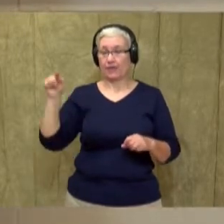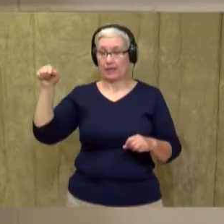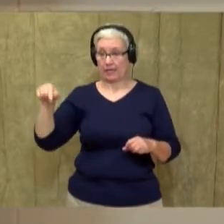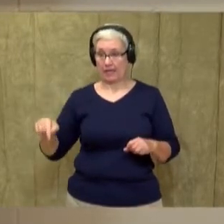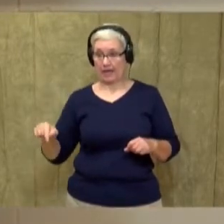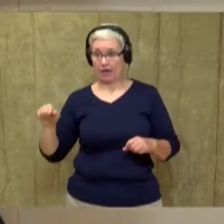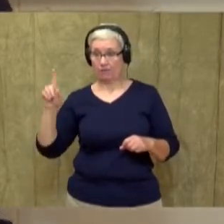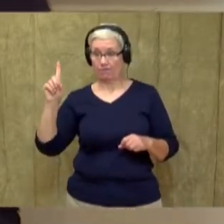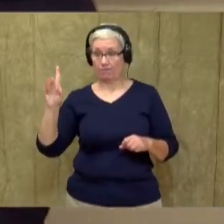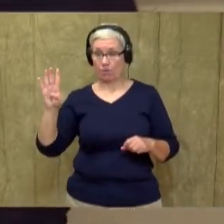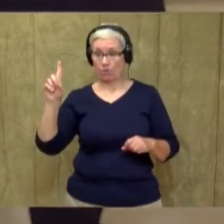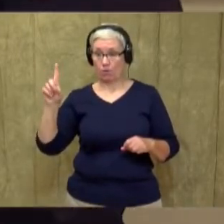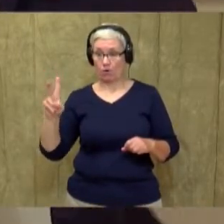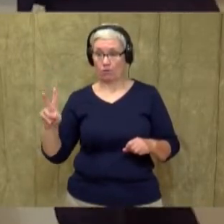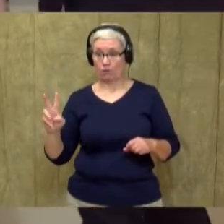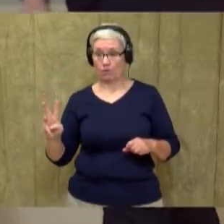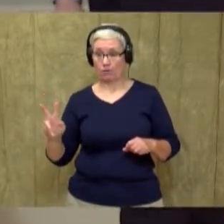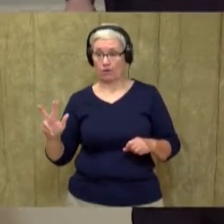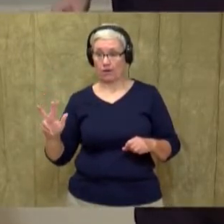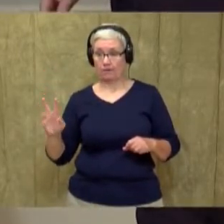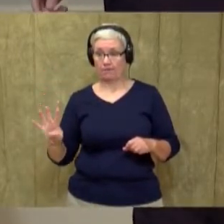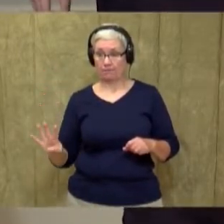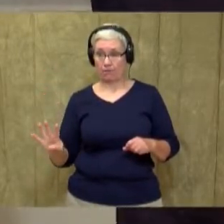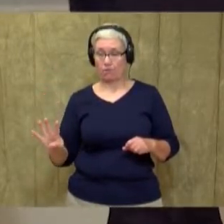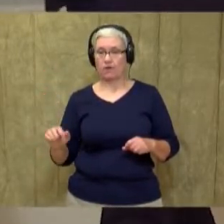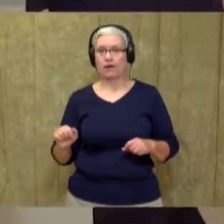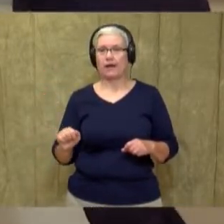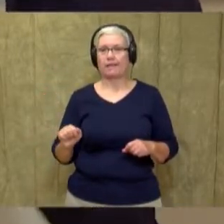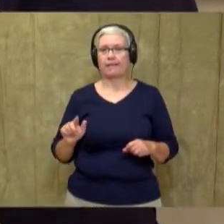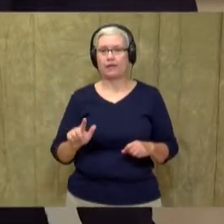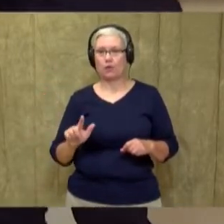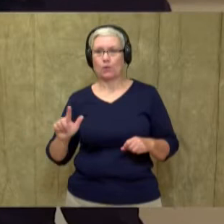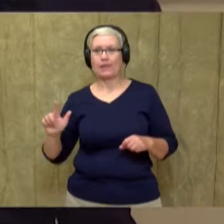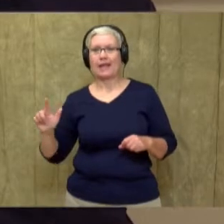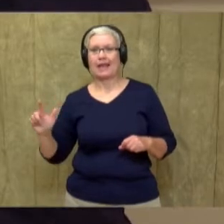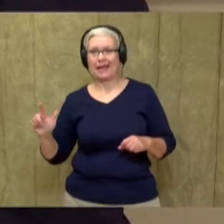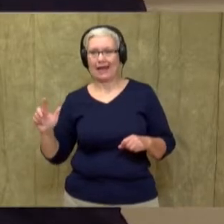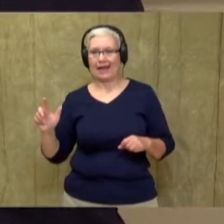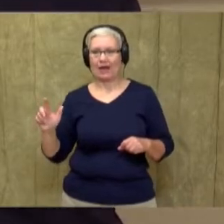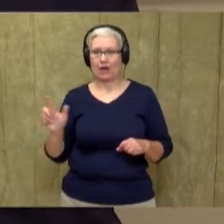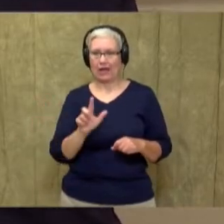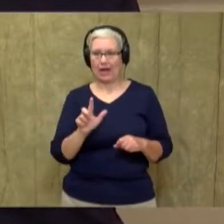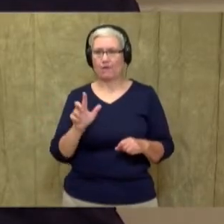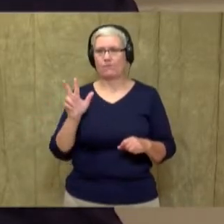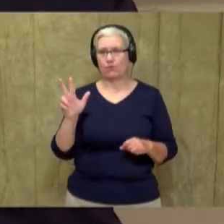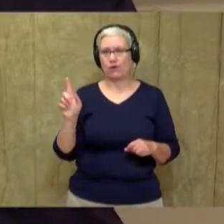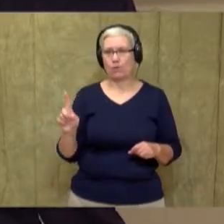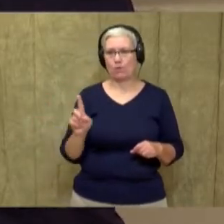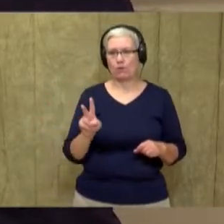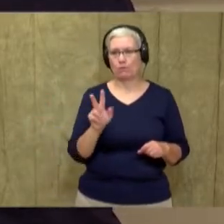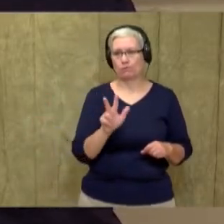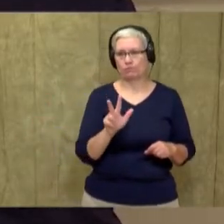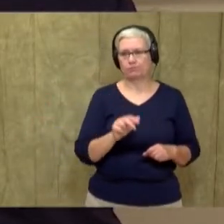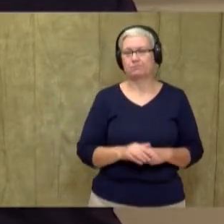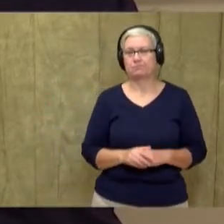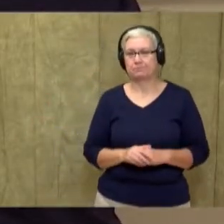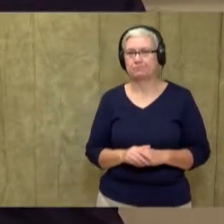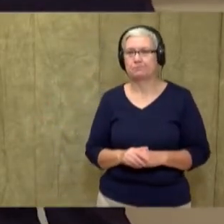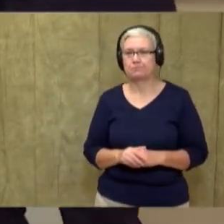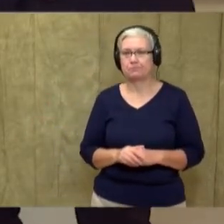units, and then to the left 3 units. So I'm combining a couple of different transformations in both of these